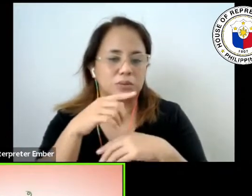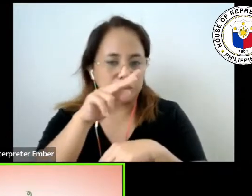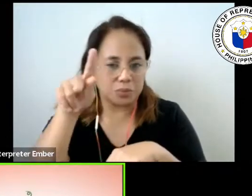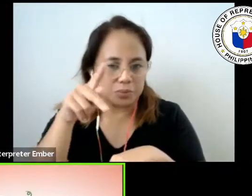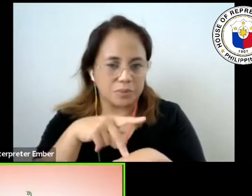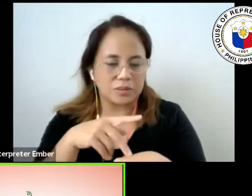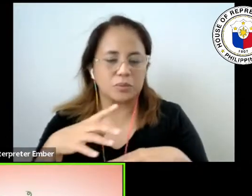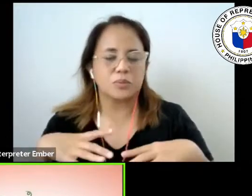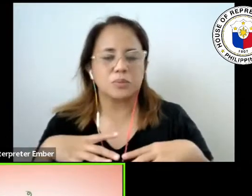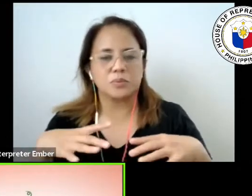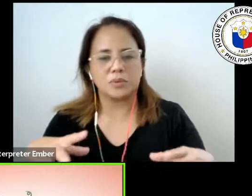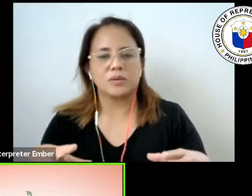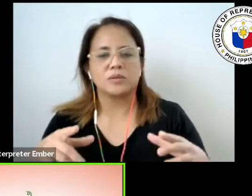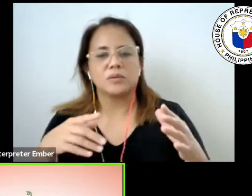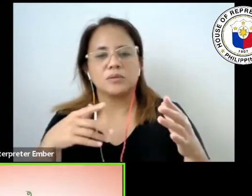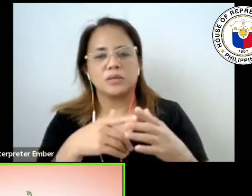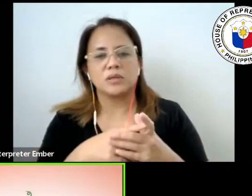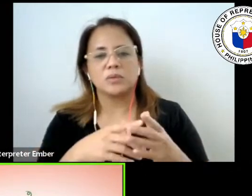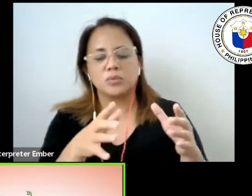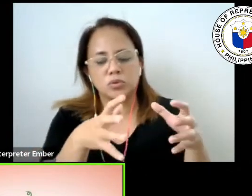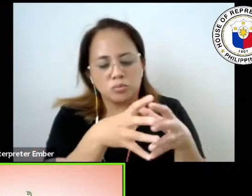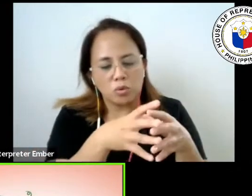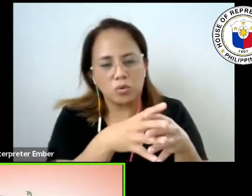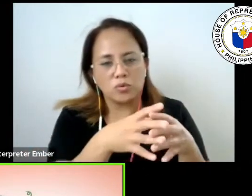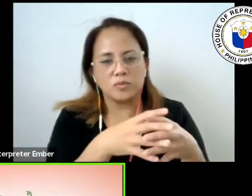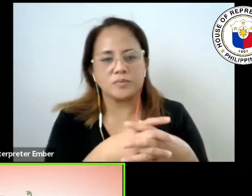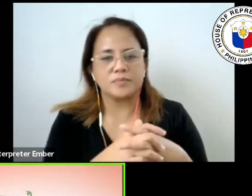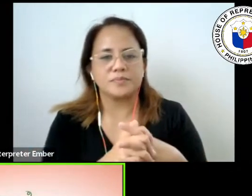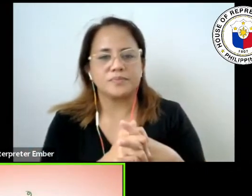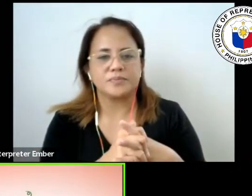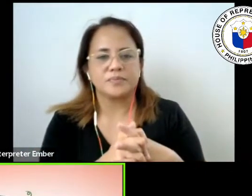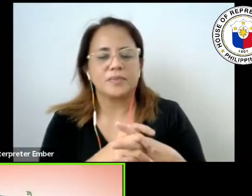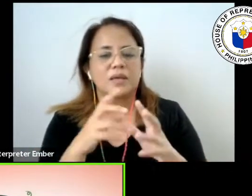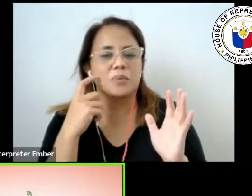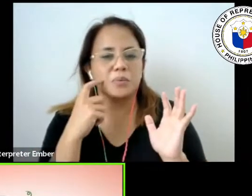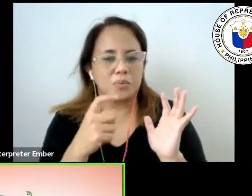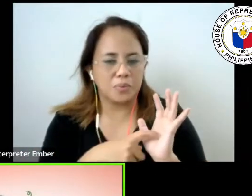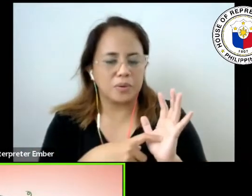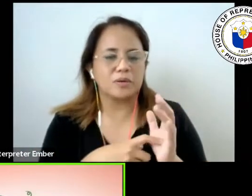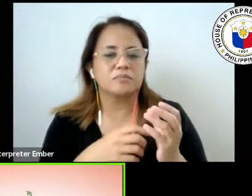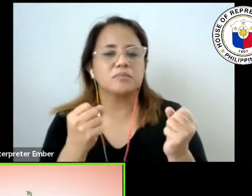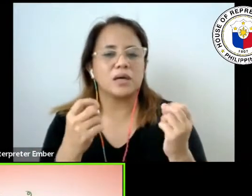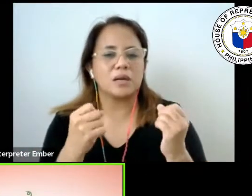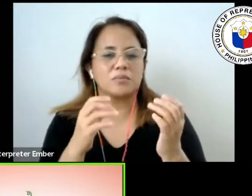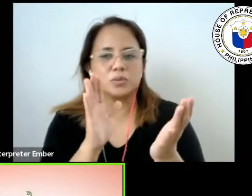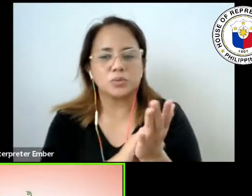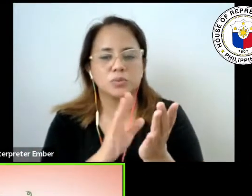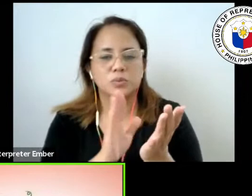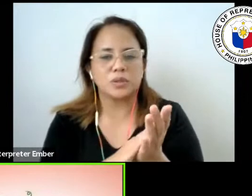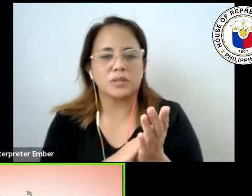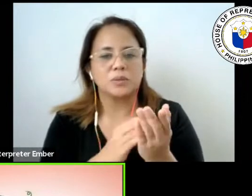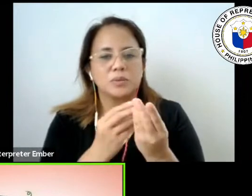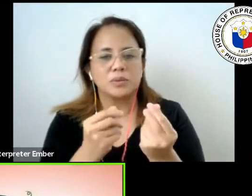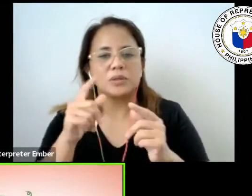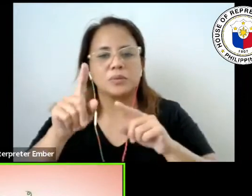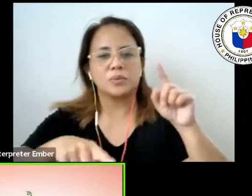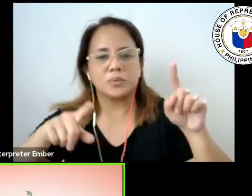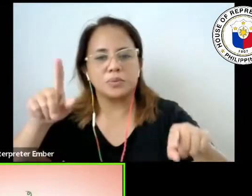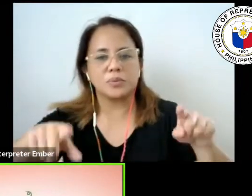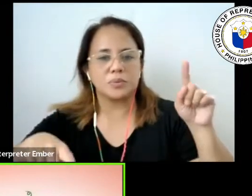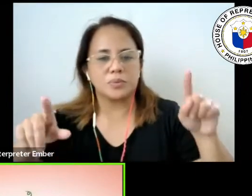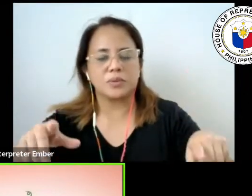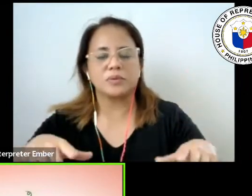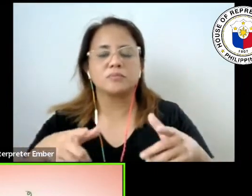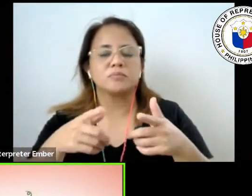its commitment not to reaching minority groups. And recognizing that many schools are dealing with diverse